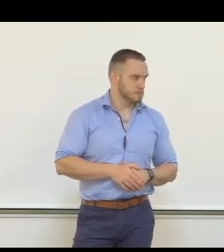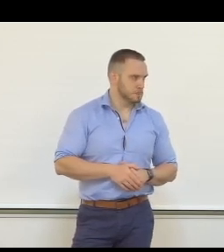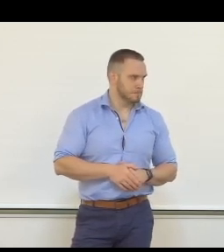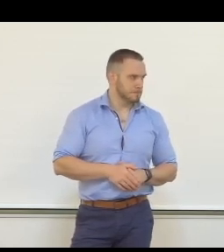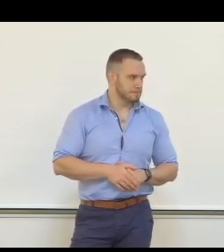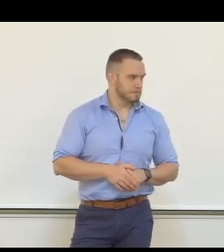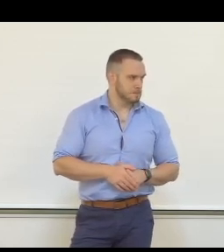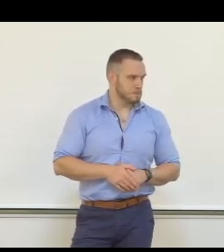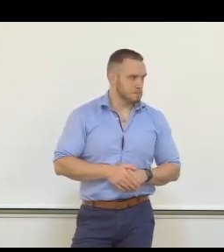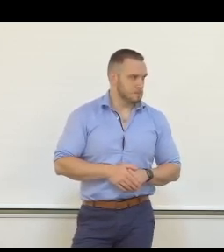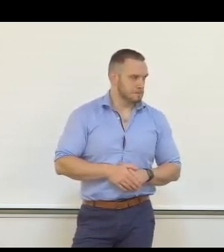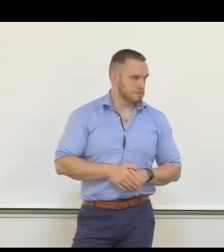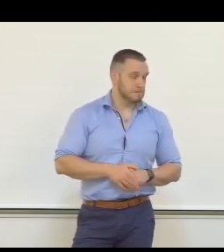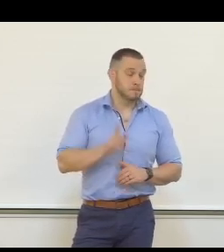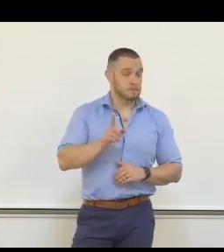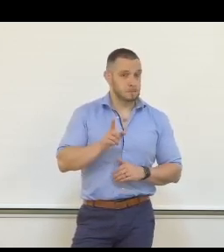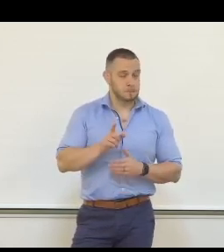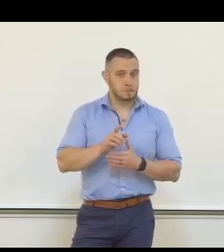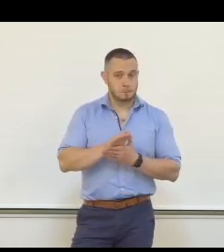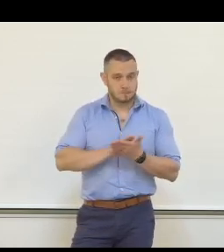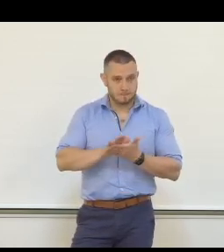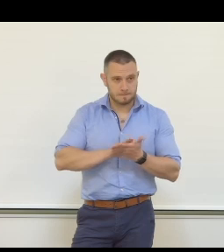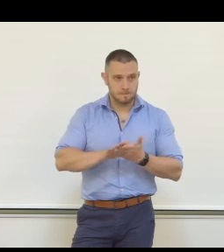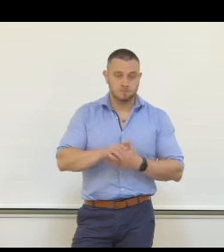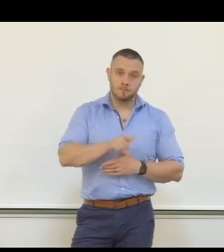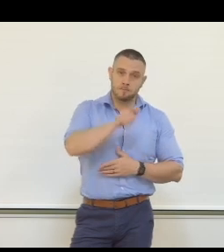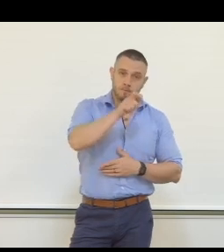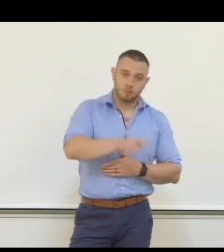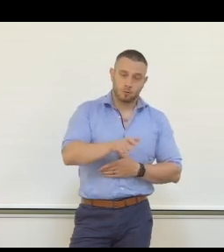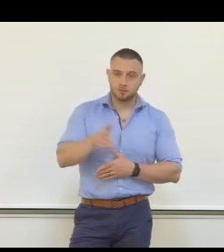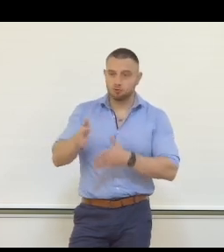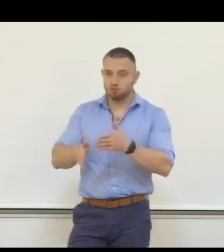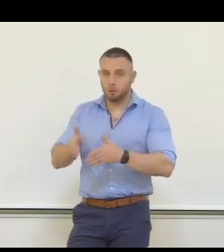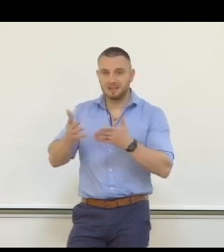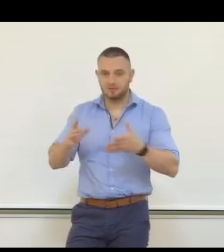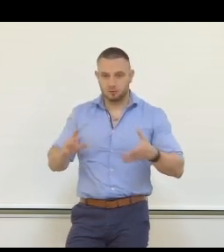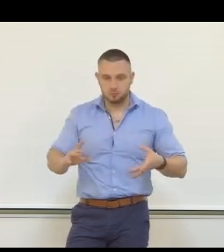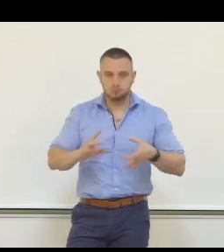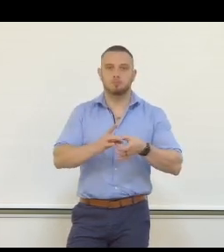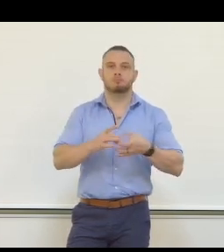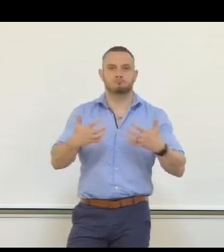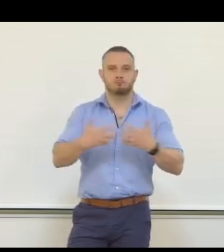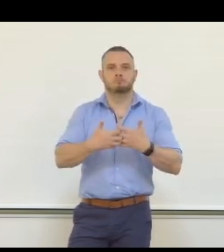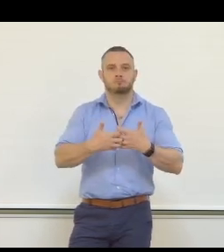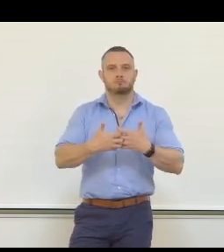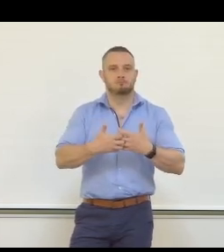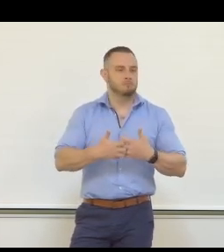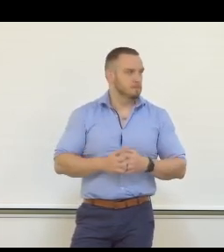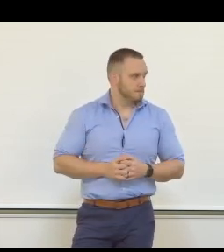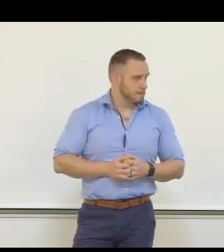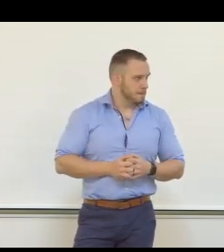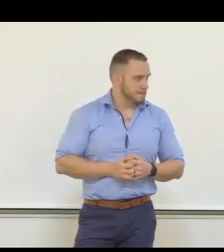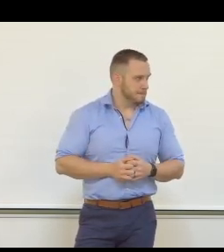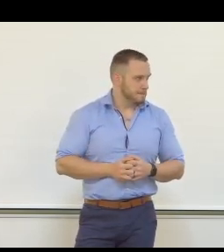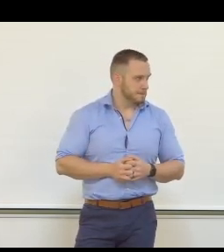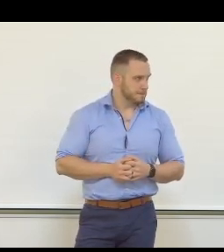that. Which means that humans and robots really have to collaborate very, very closely. Much more